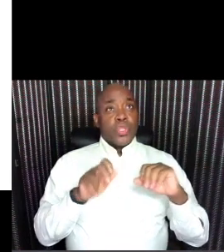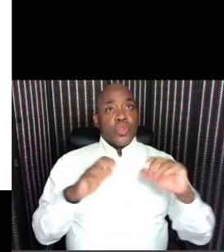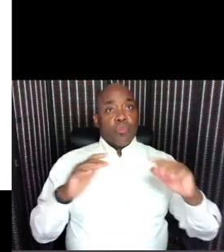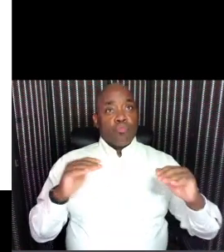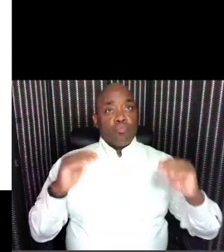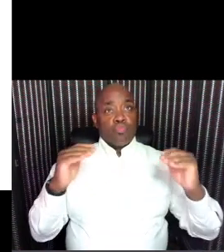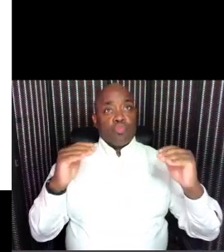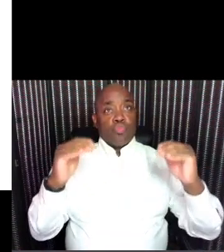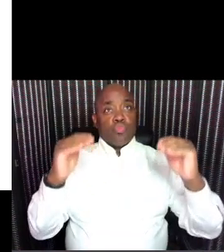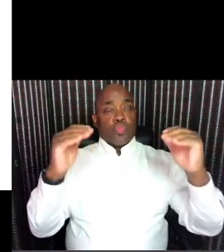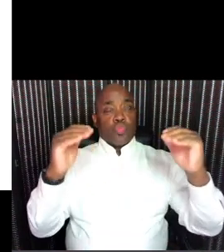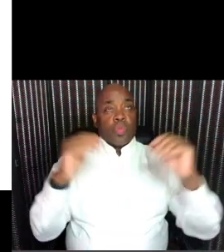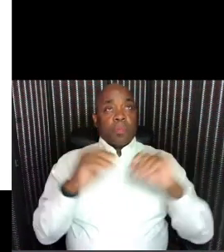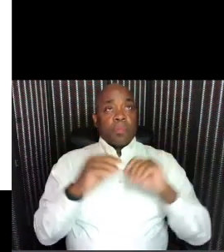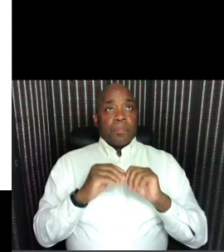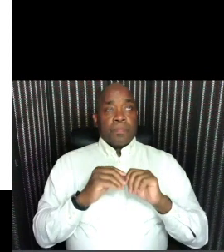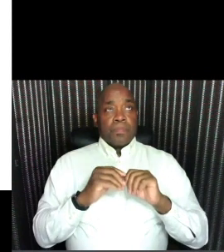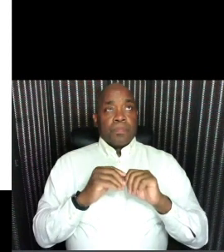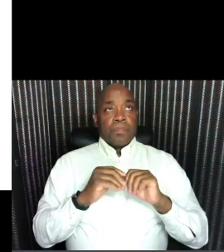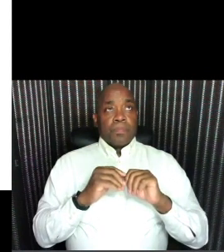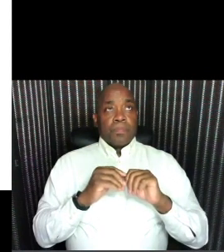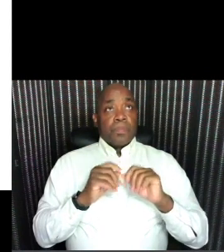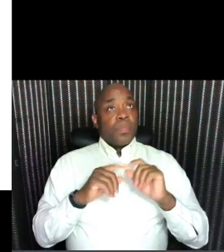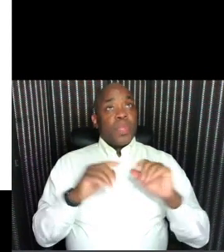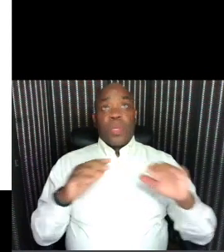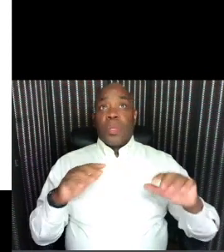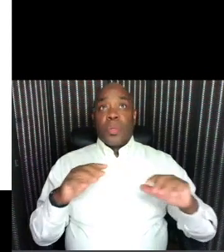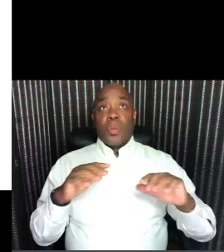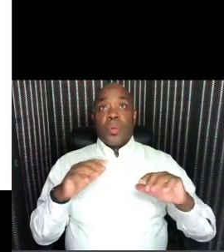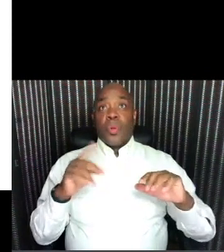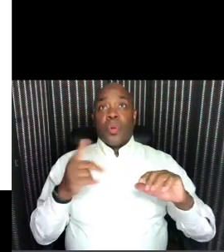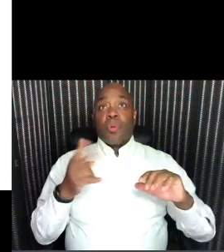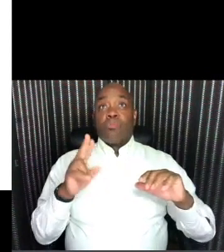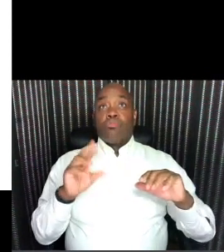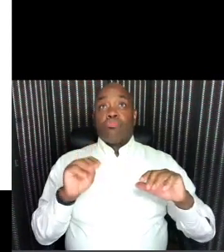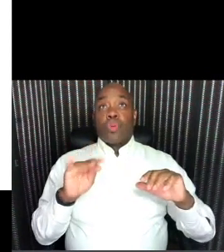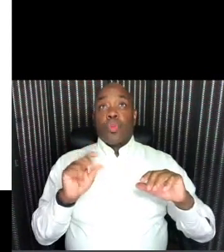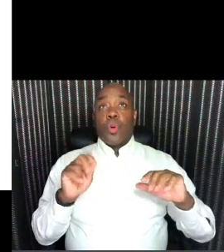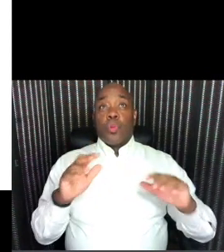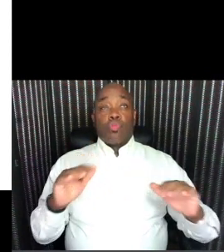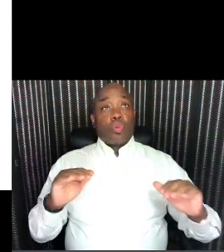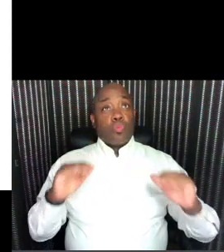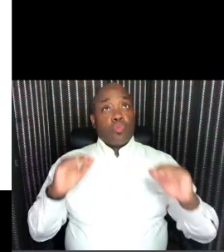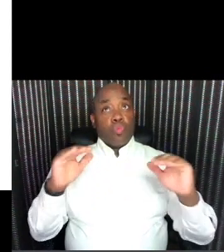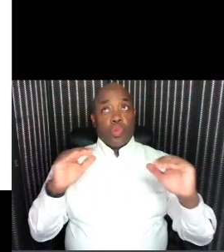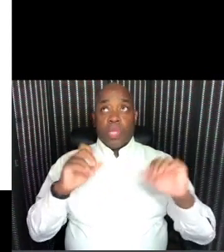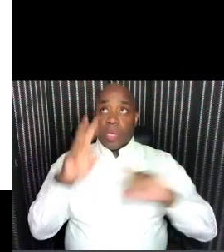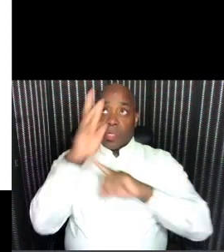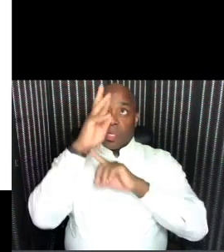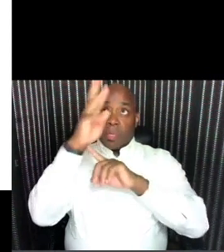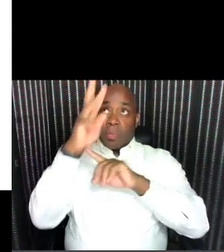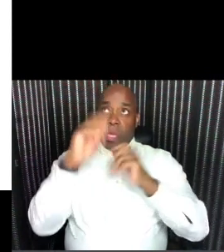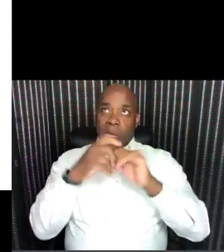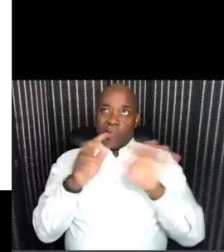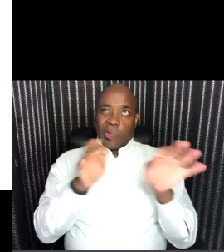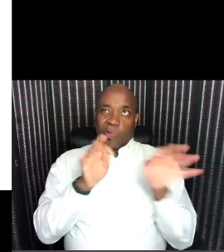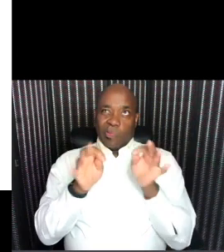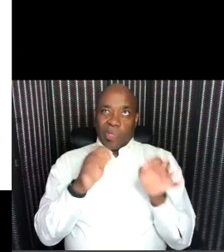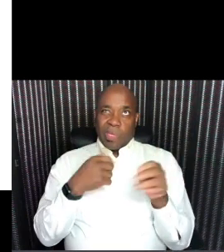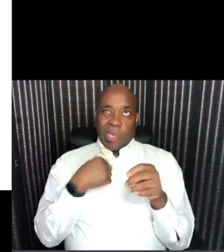and then had to go up for promotion, I had to come up with some way to explain what I was doing. As long as I worked at